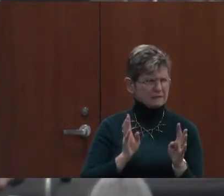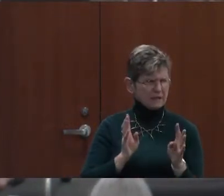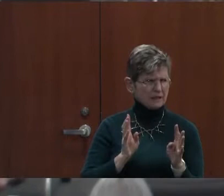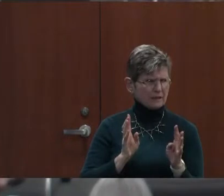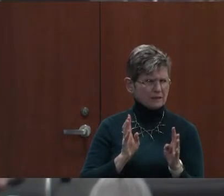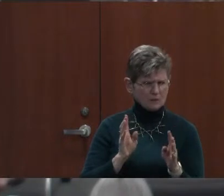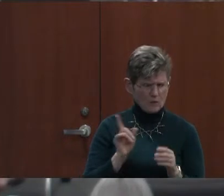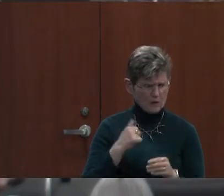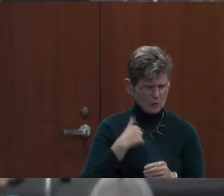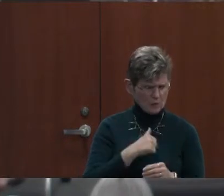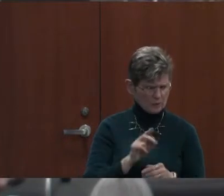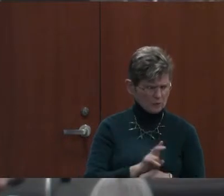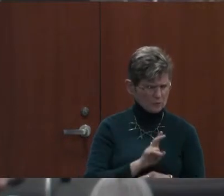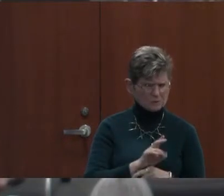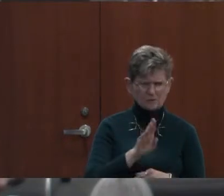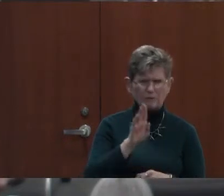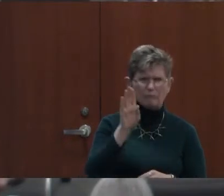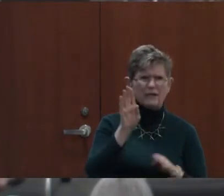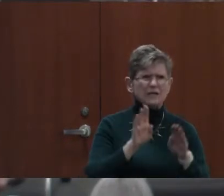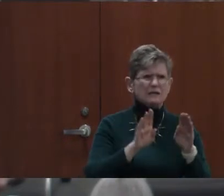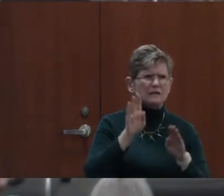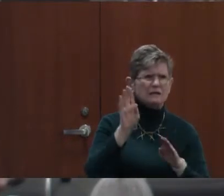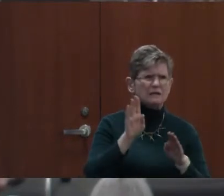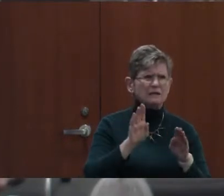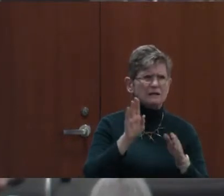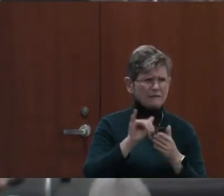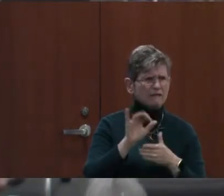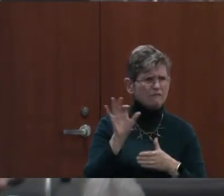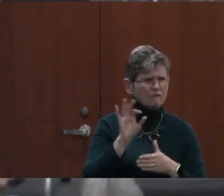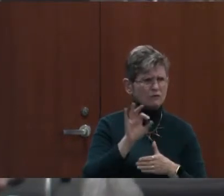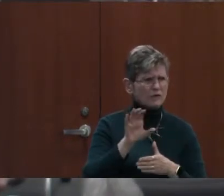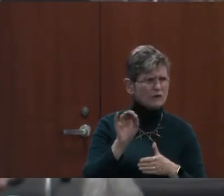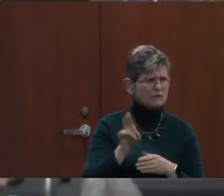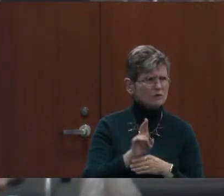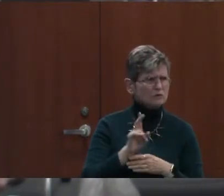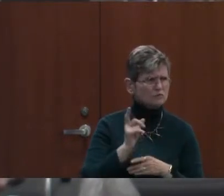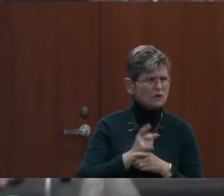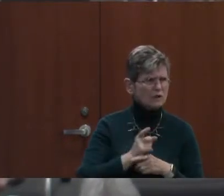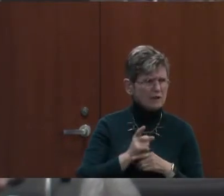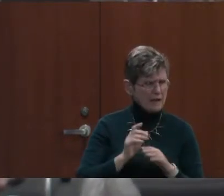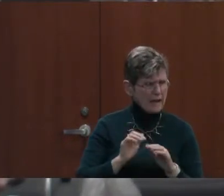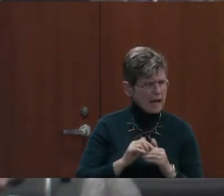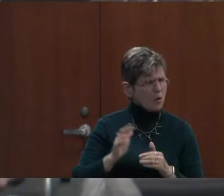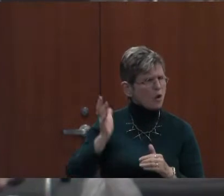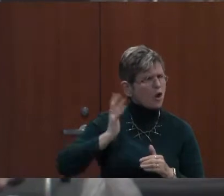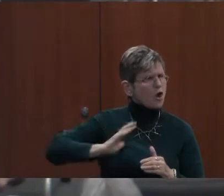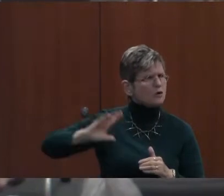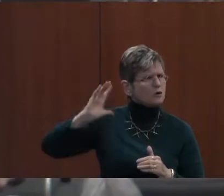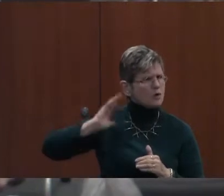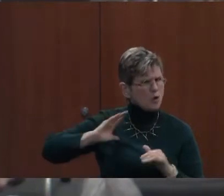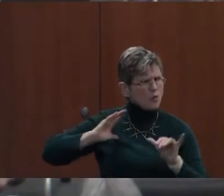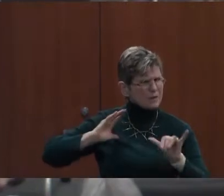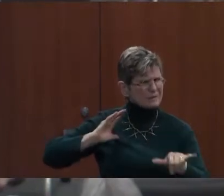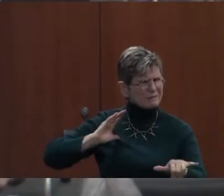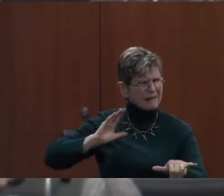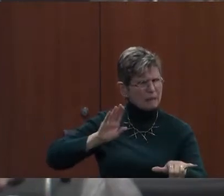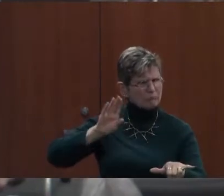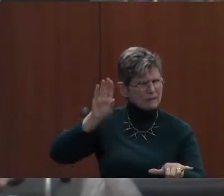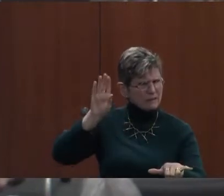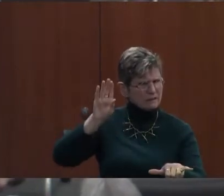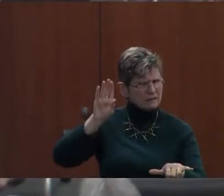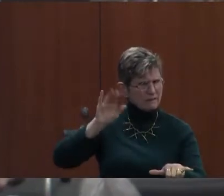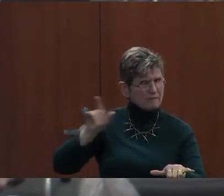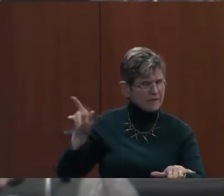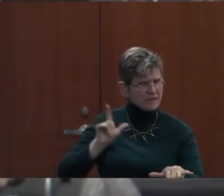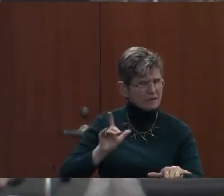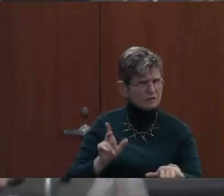we used a bid that Frederick County has done, right? Correct. How long ago was that bid that they